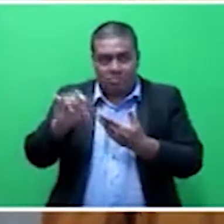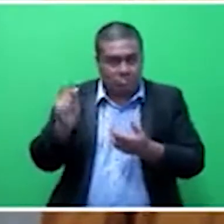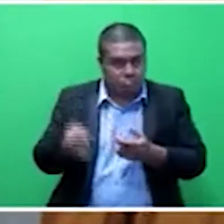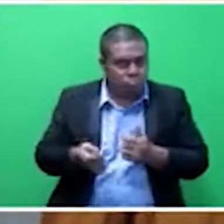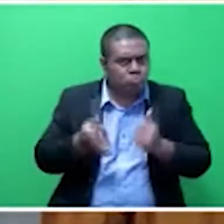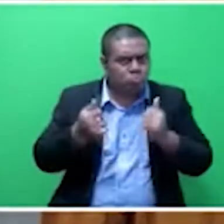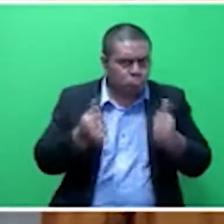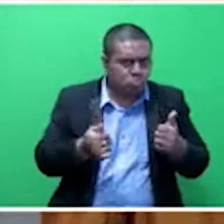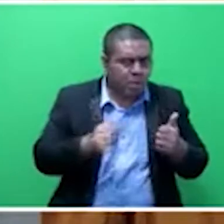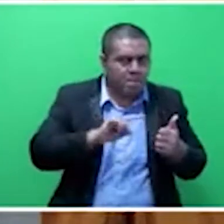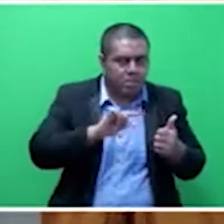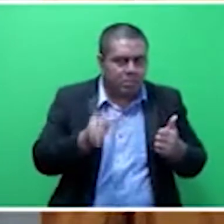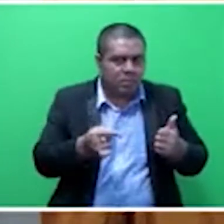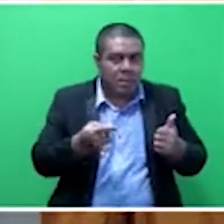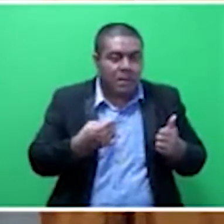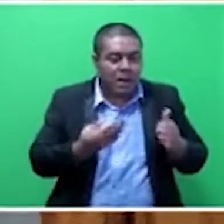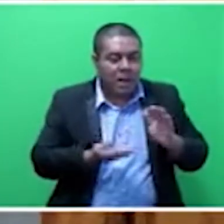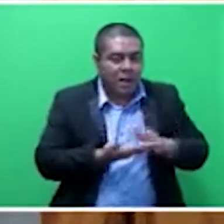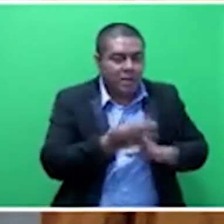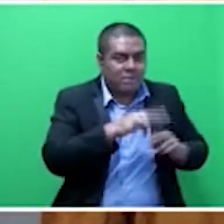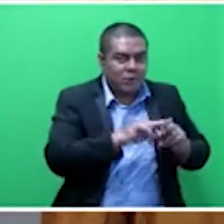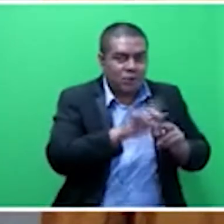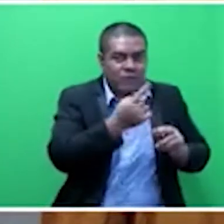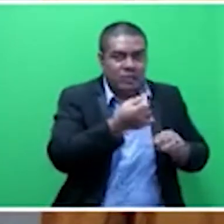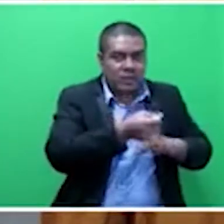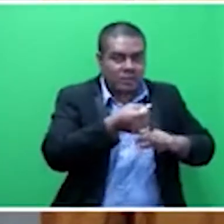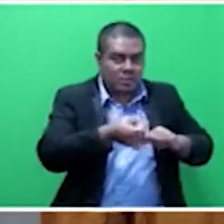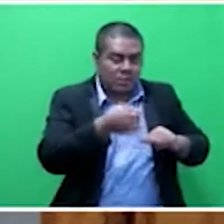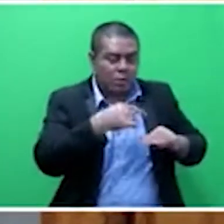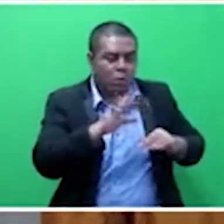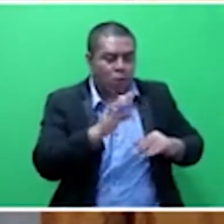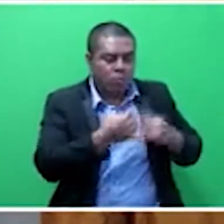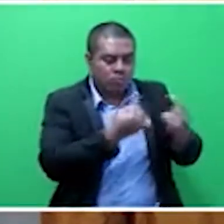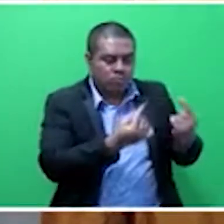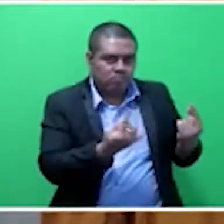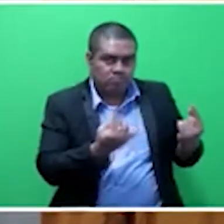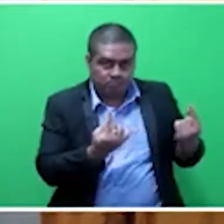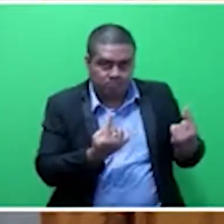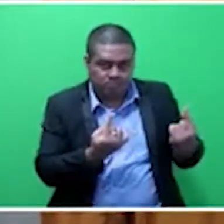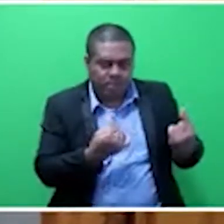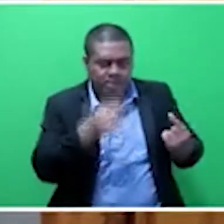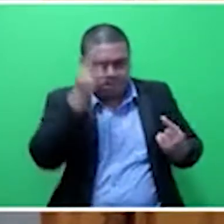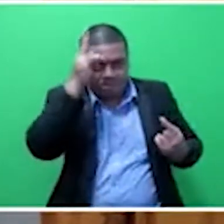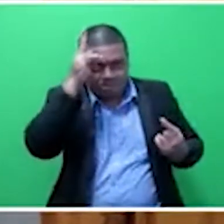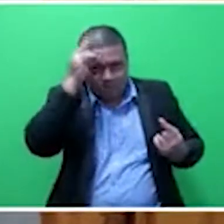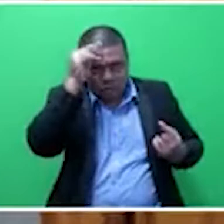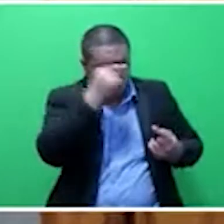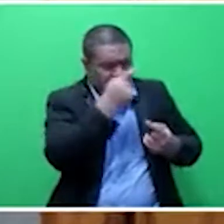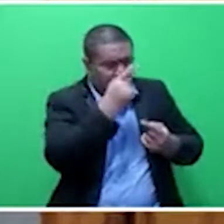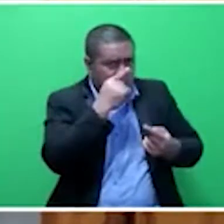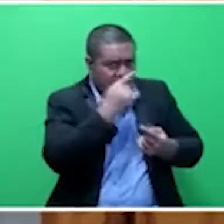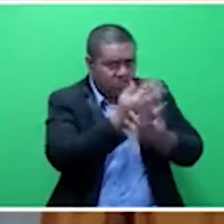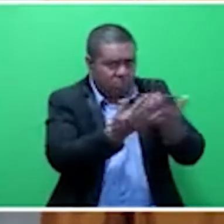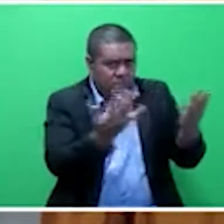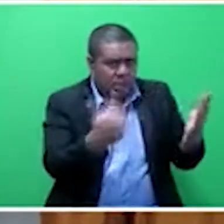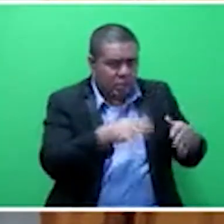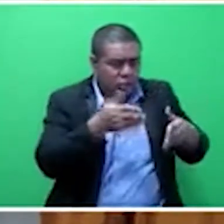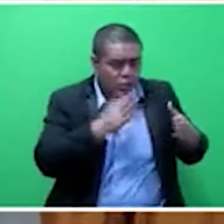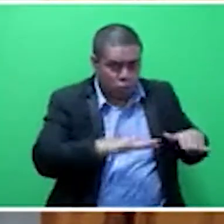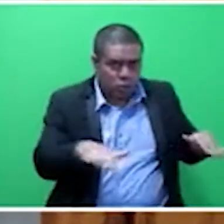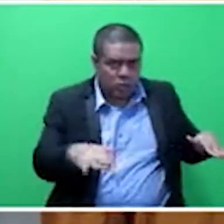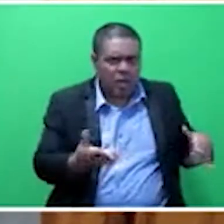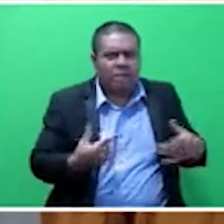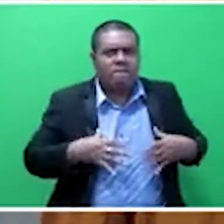Mr. Speaker, sir, under FijiFirst government, every Fijian child is given equal opportunity to be educated. Free education till Form